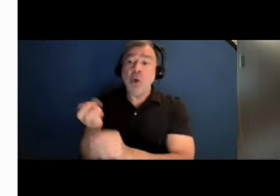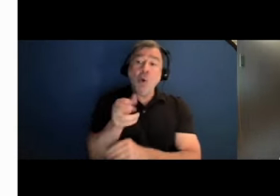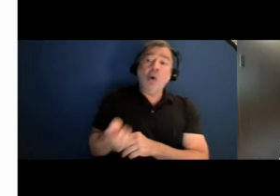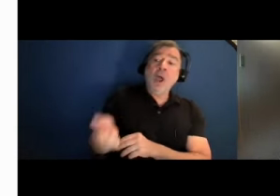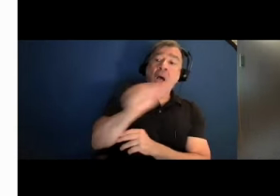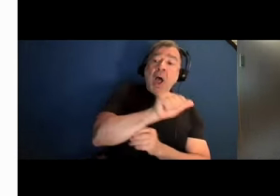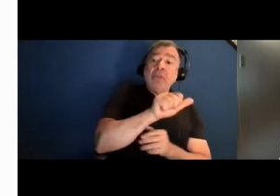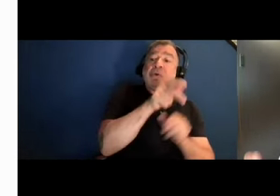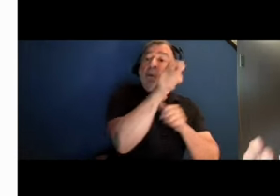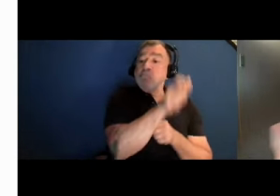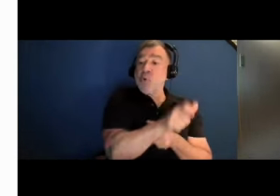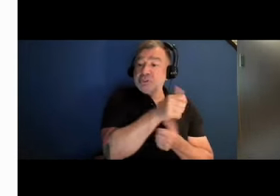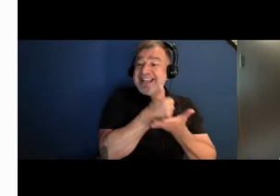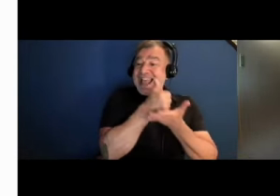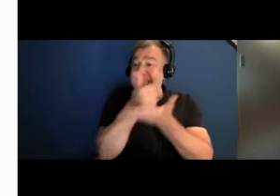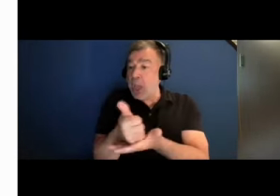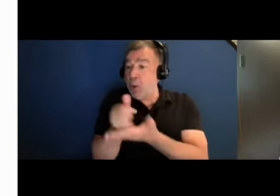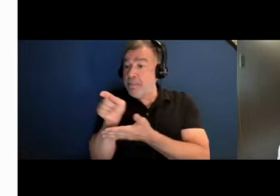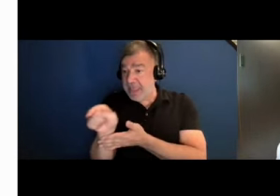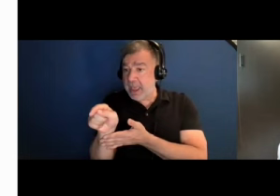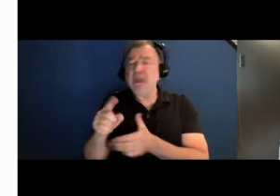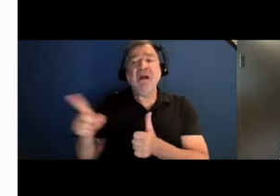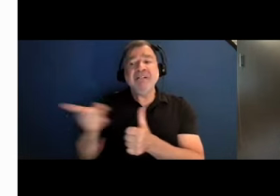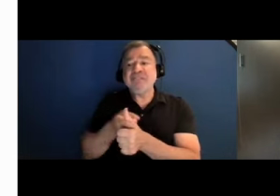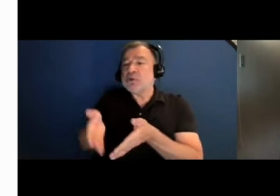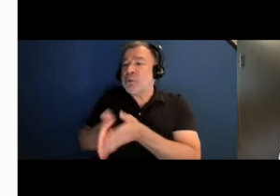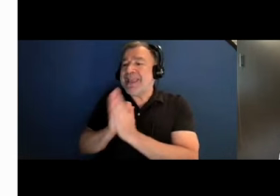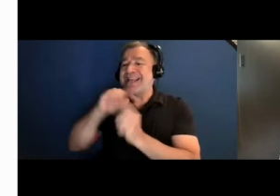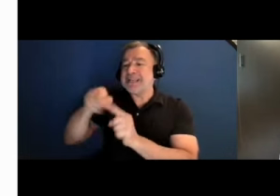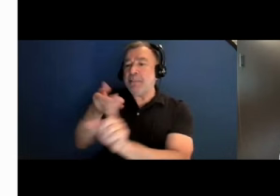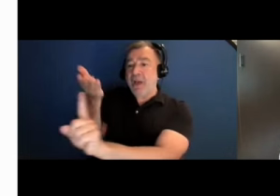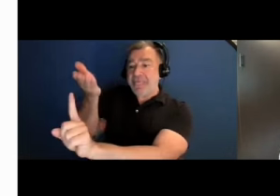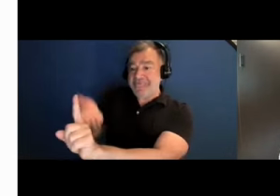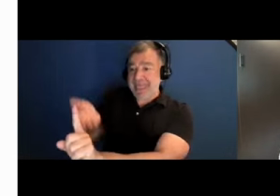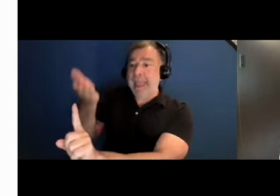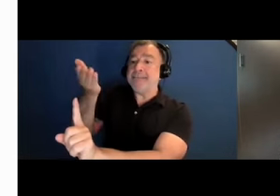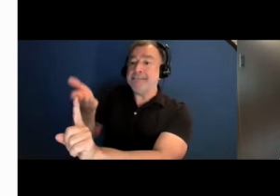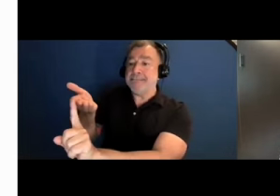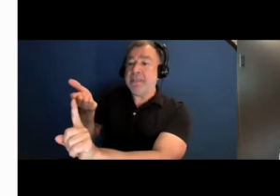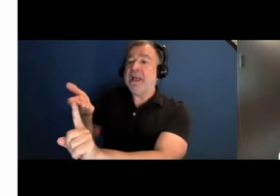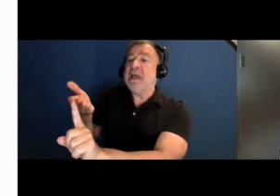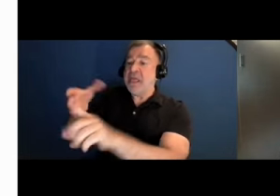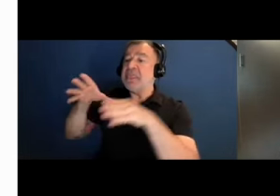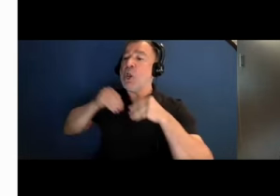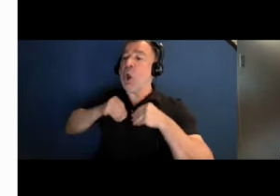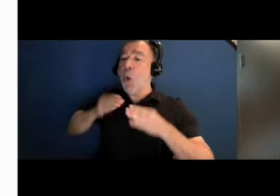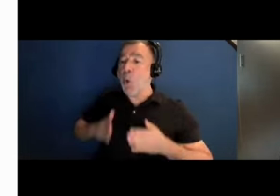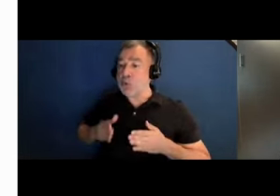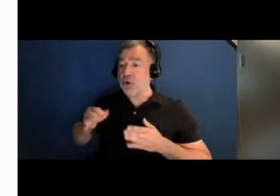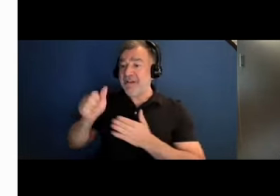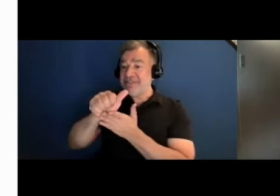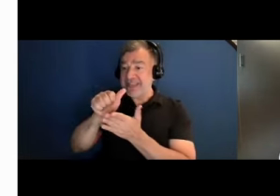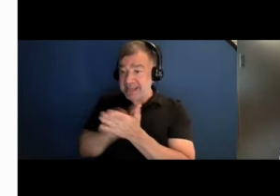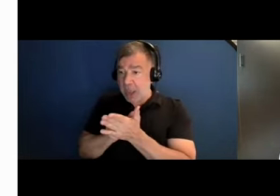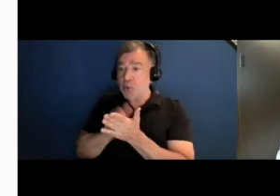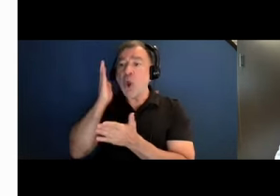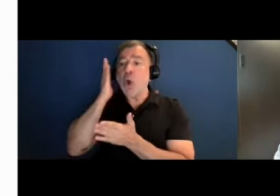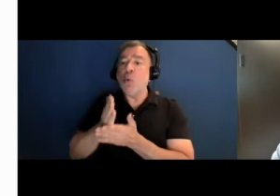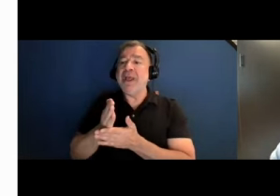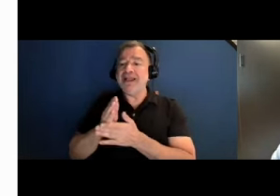it's somebody that's opening it for them, the first thing we're going to do is ask about the beneficiary, the account owner, and they're going to enter their